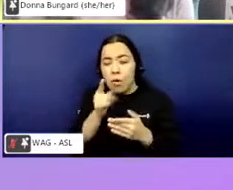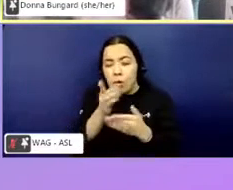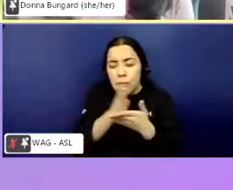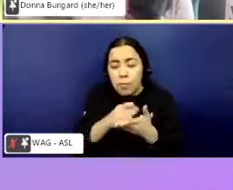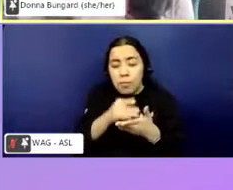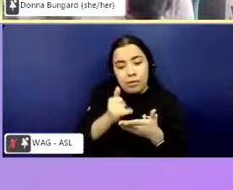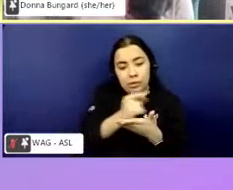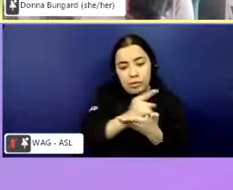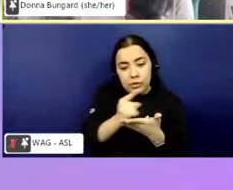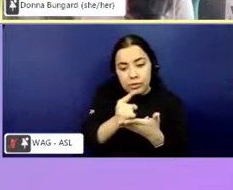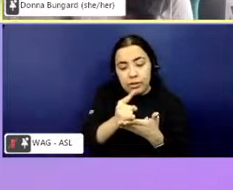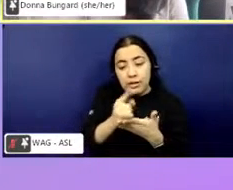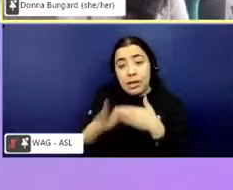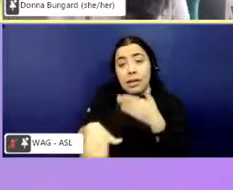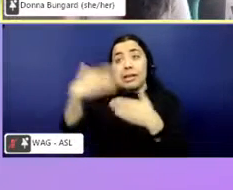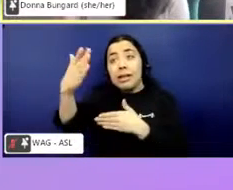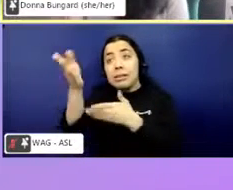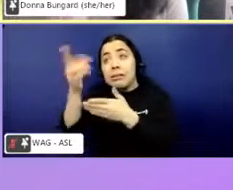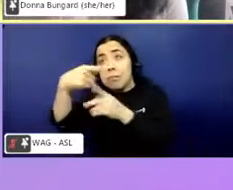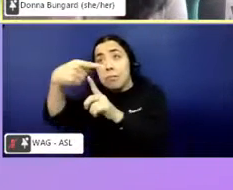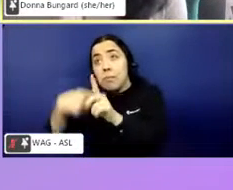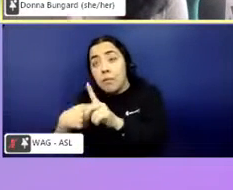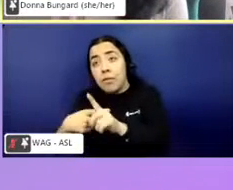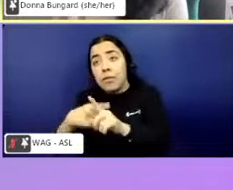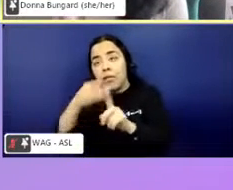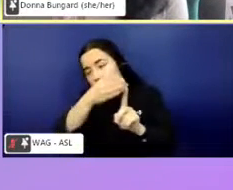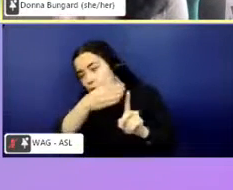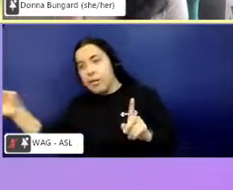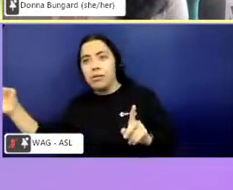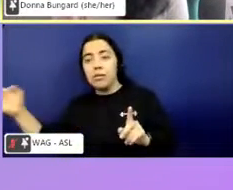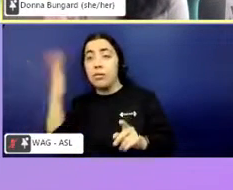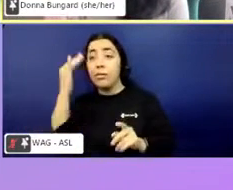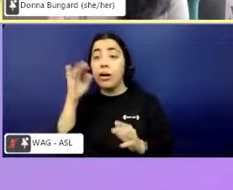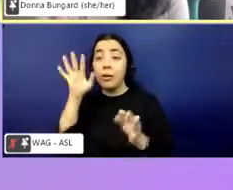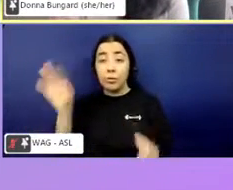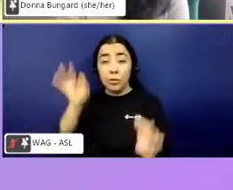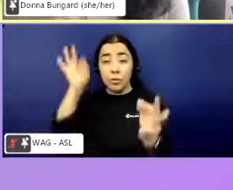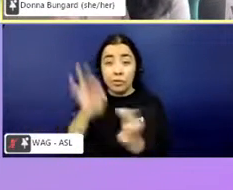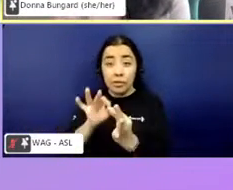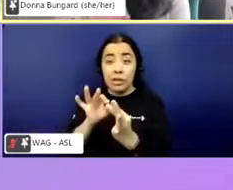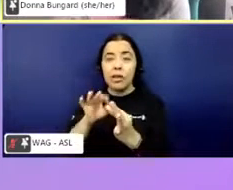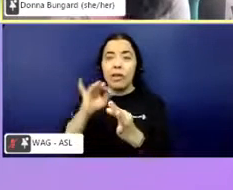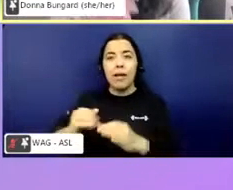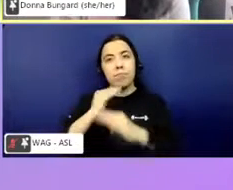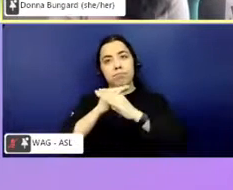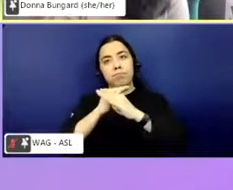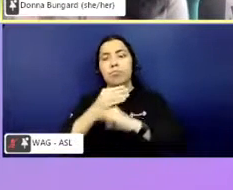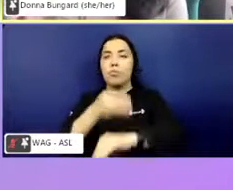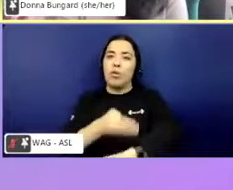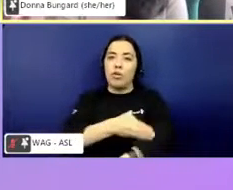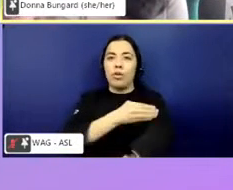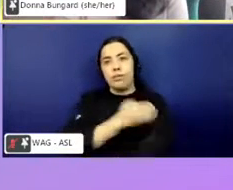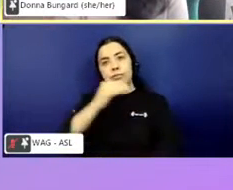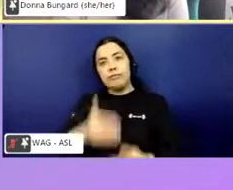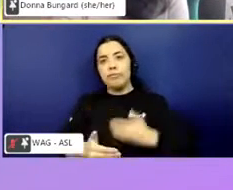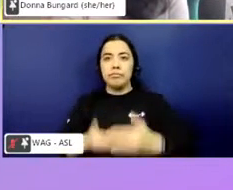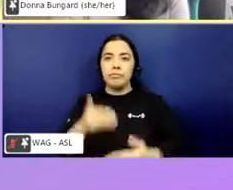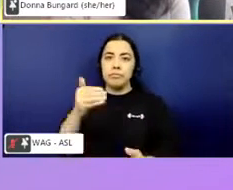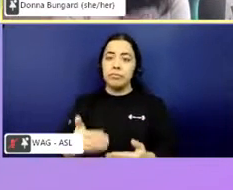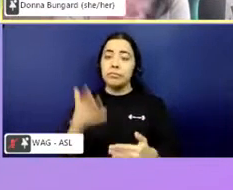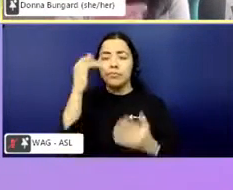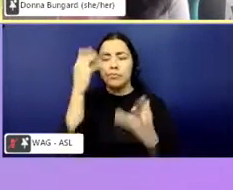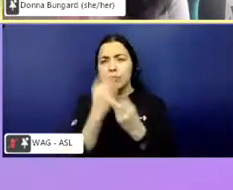everything else we can do next month? Because perfection is the enemy of progress. That's why the beautiful